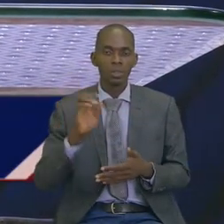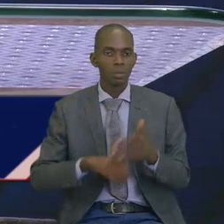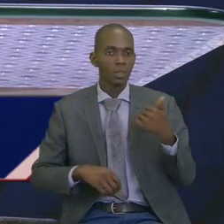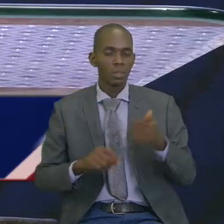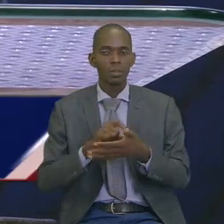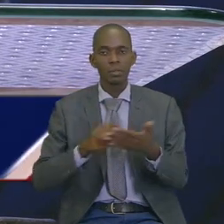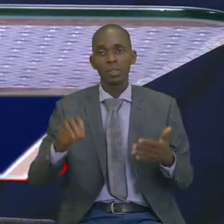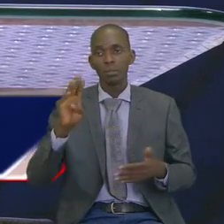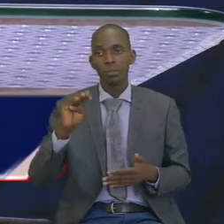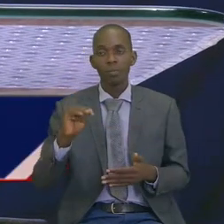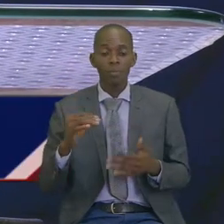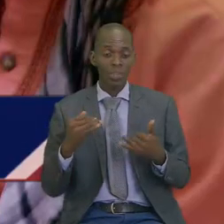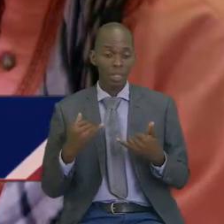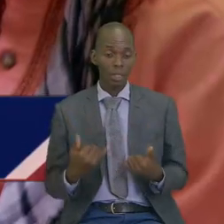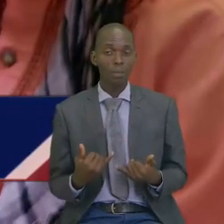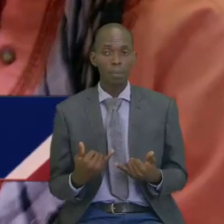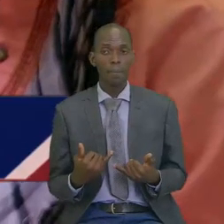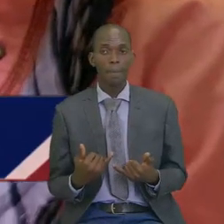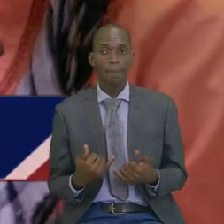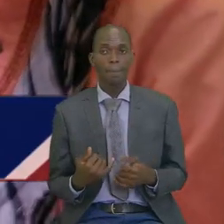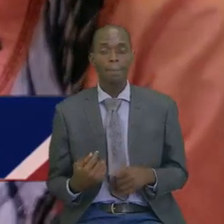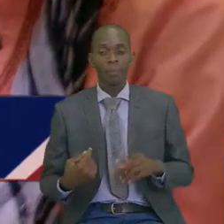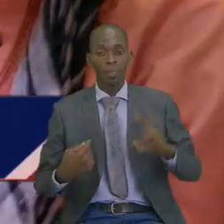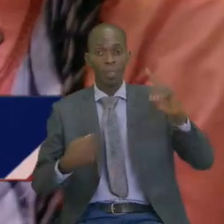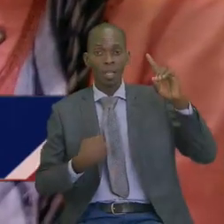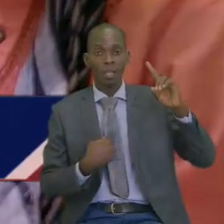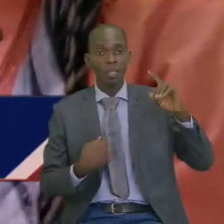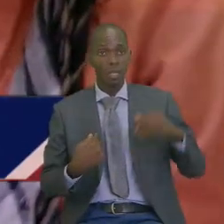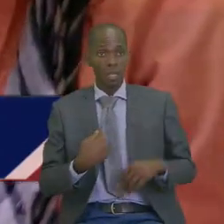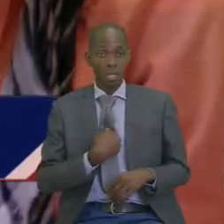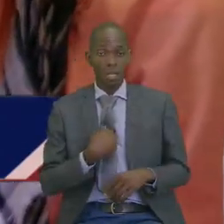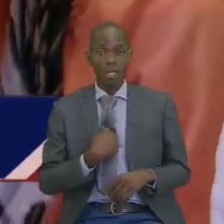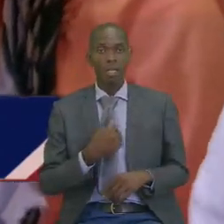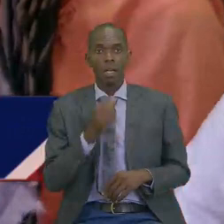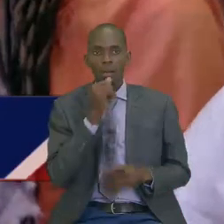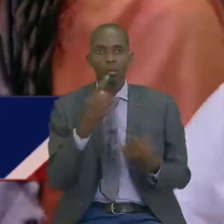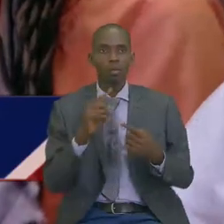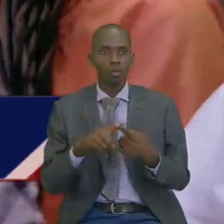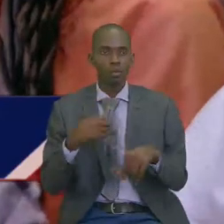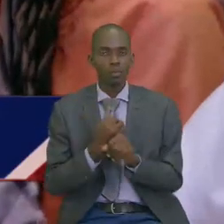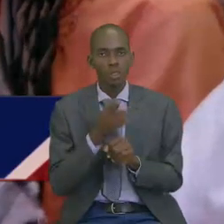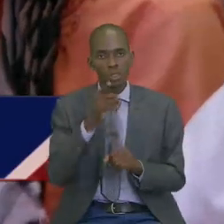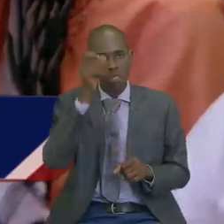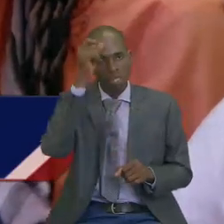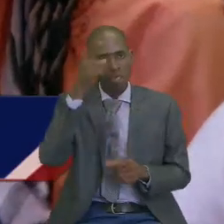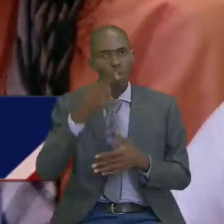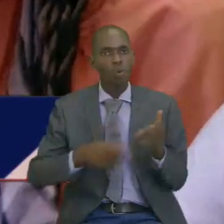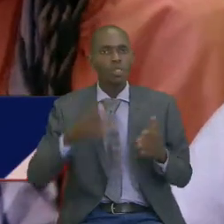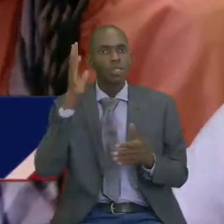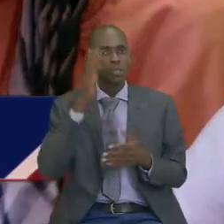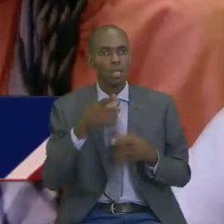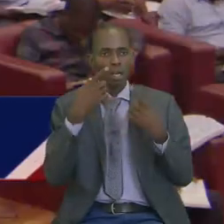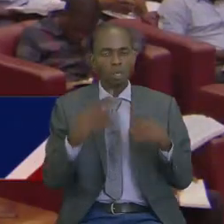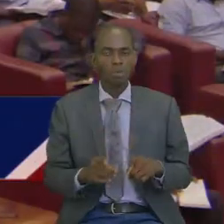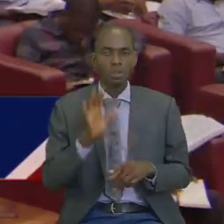verse 14. Now I am come to make thee understand what shall befall